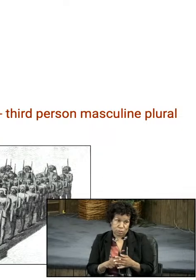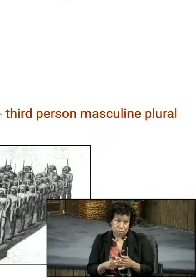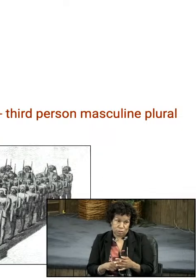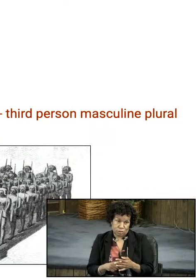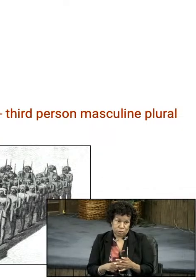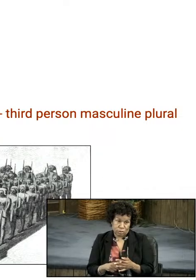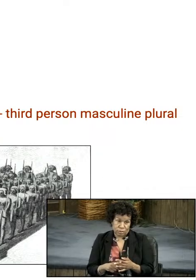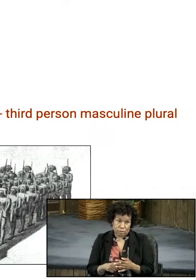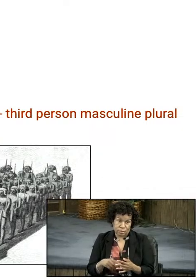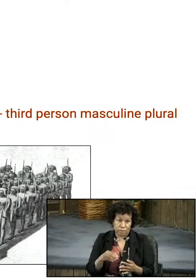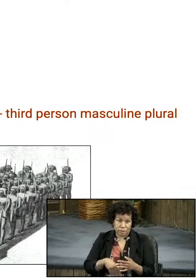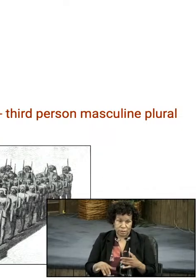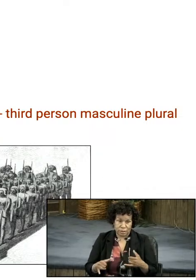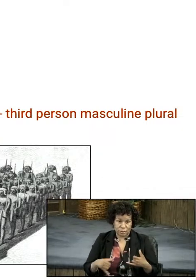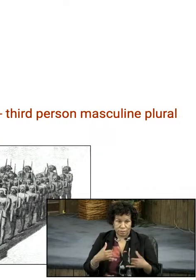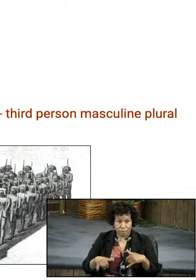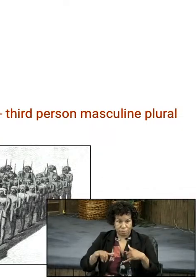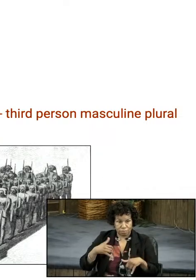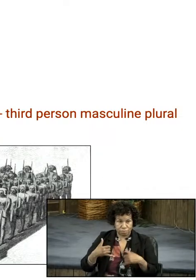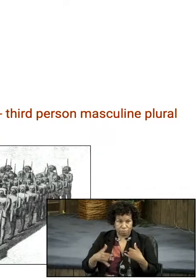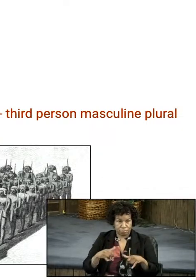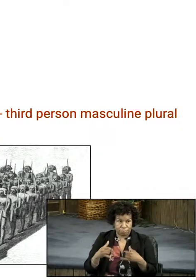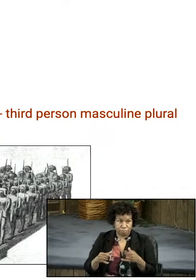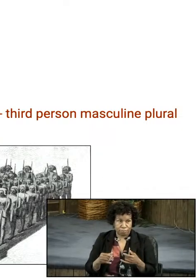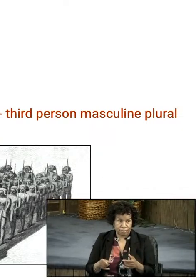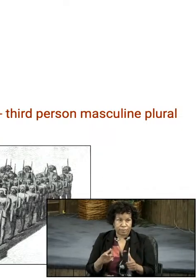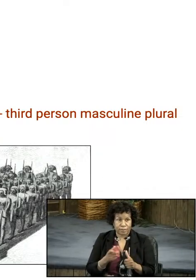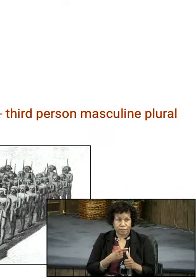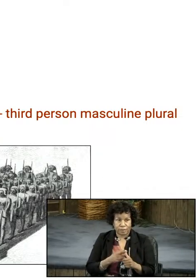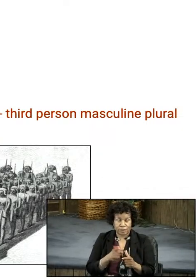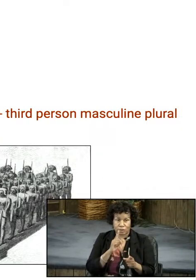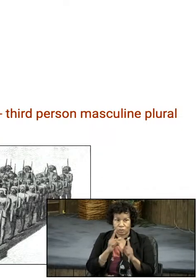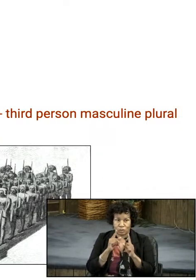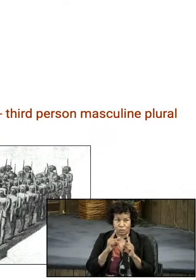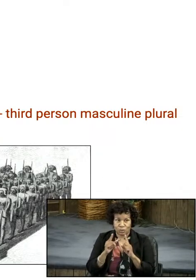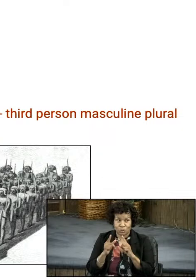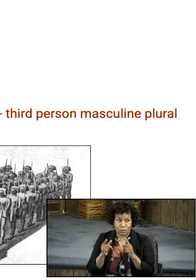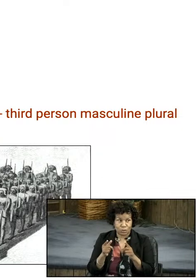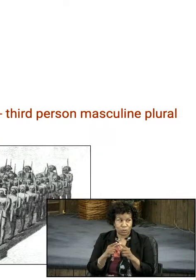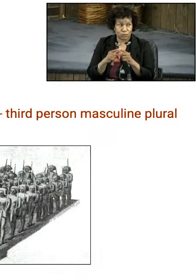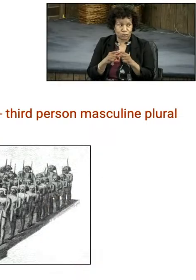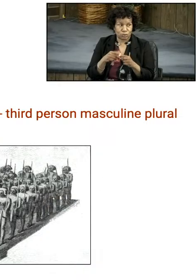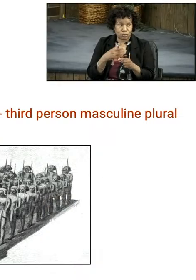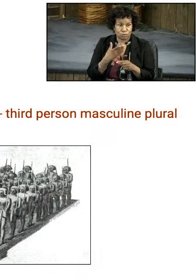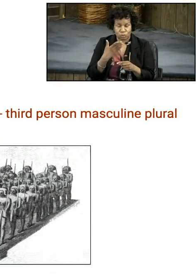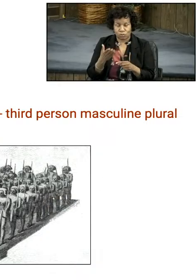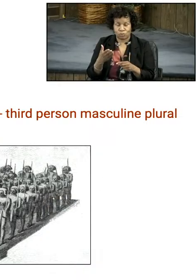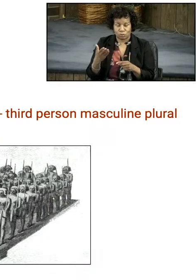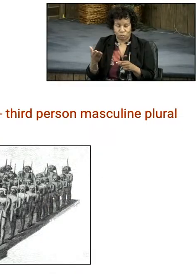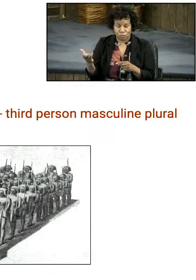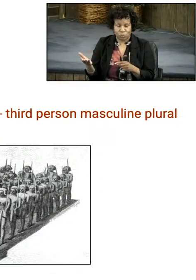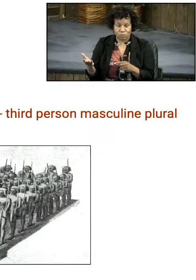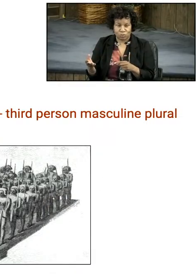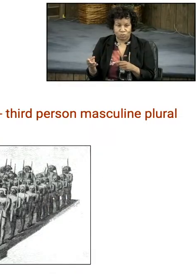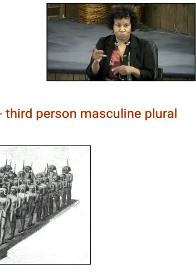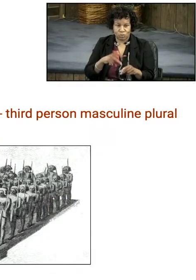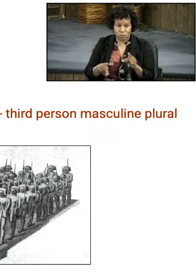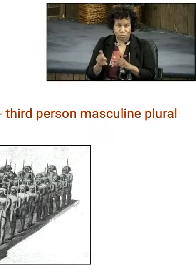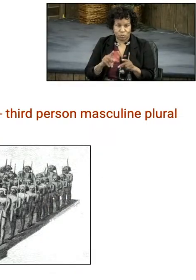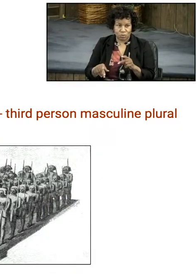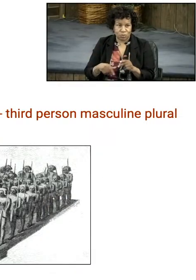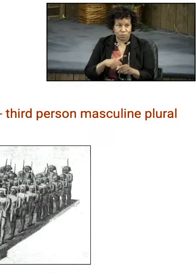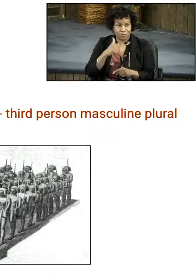First, they talk to each other. Oh, they don't look like they nothing about money to me. We should be back by lunch. What we gonna have for